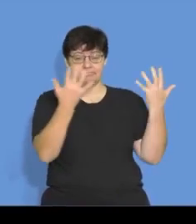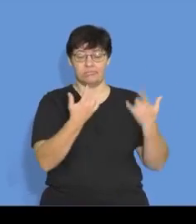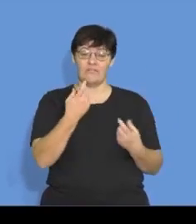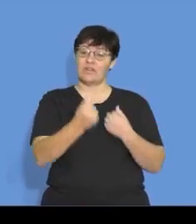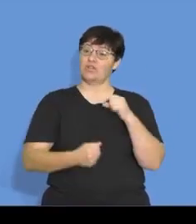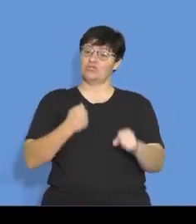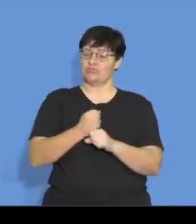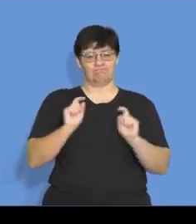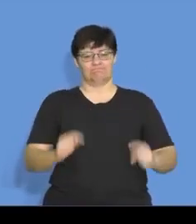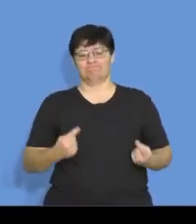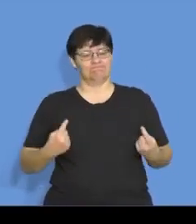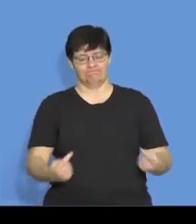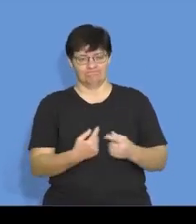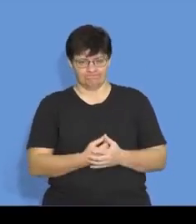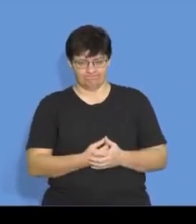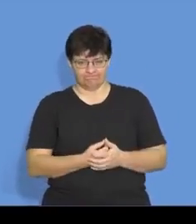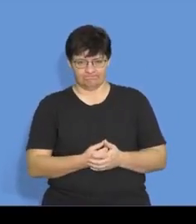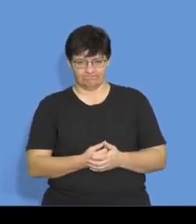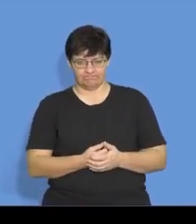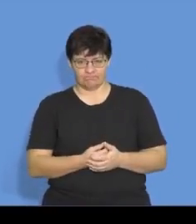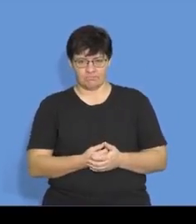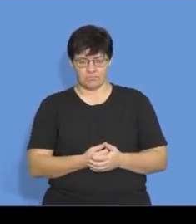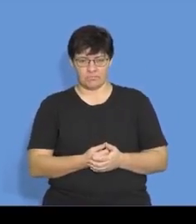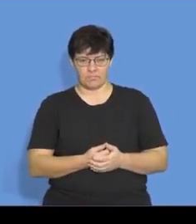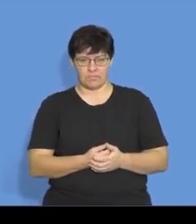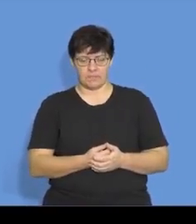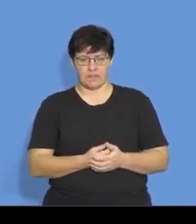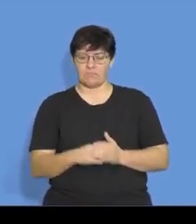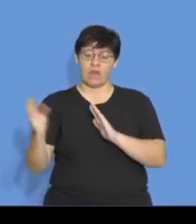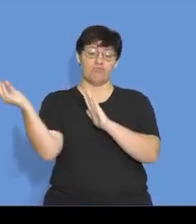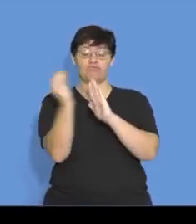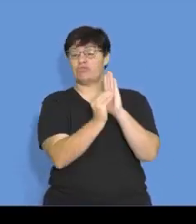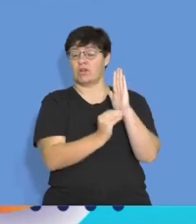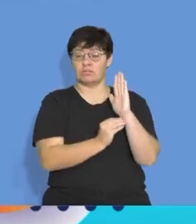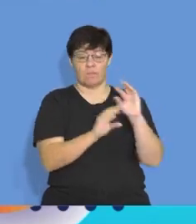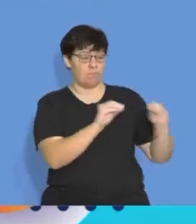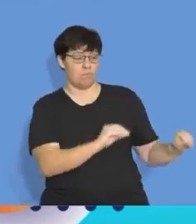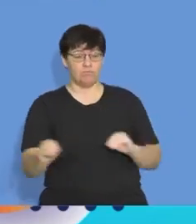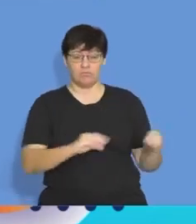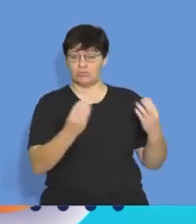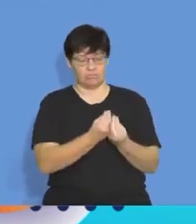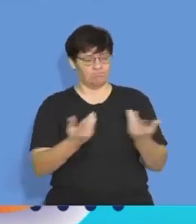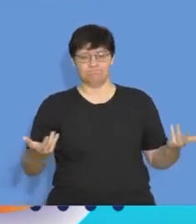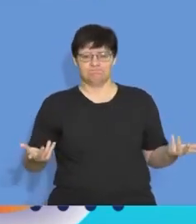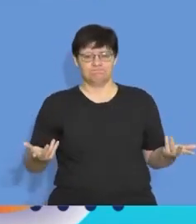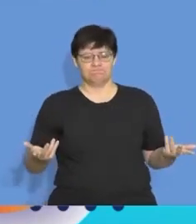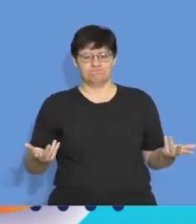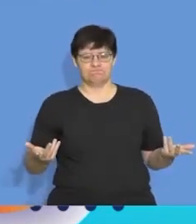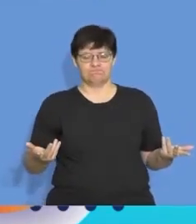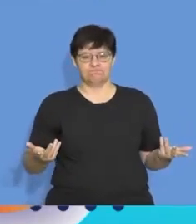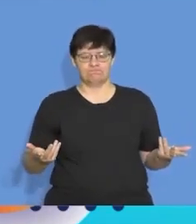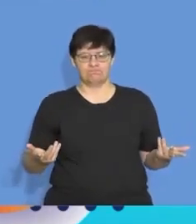during the financial year. That means you're not keeping a record of the movement of stock,